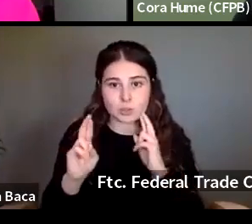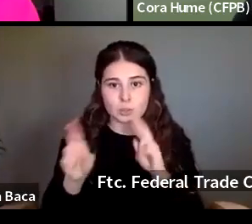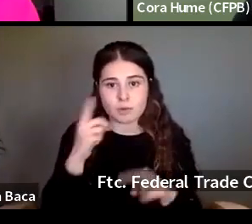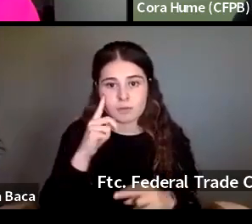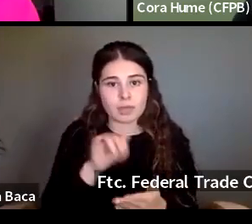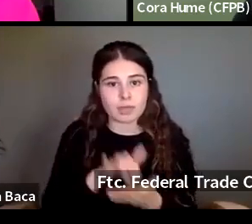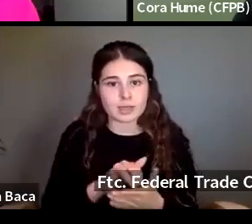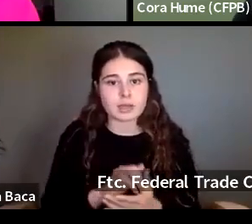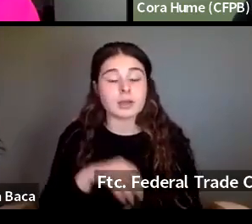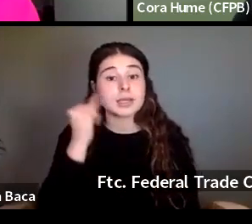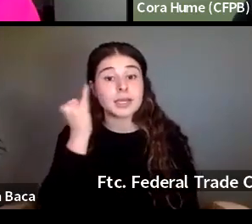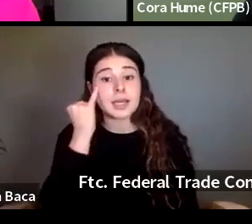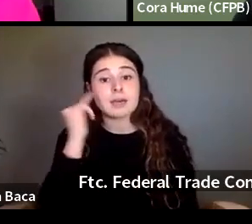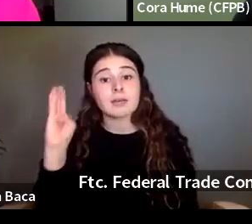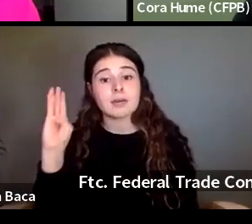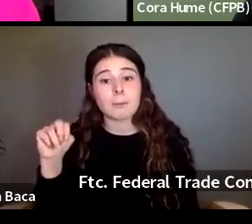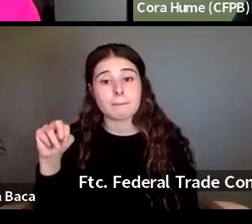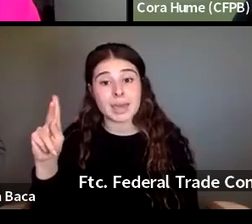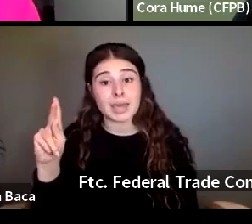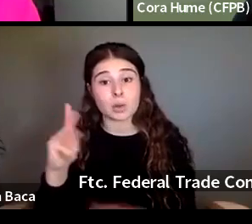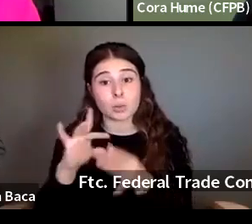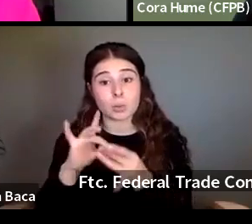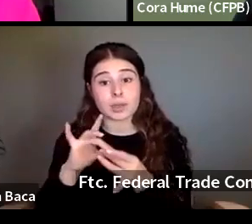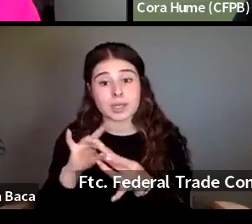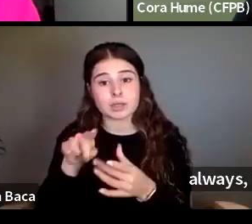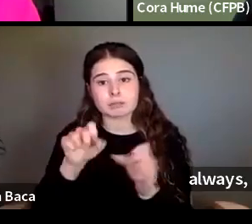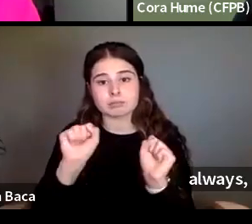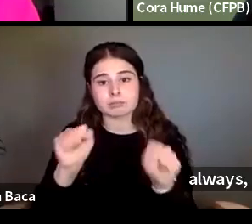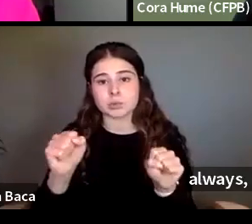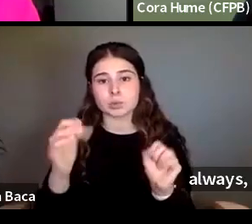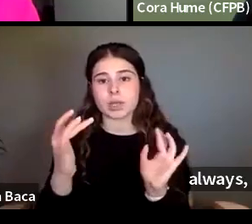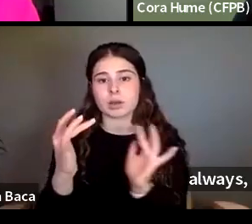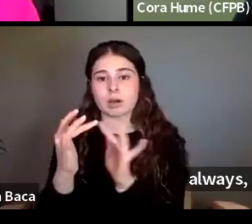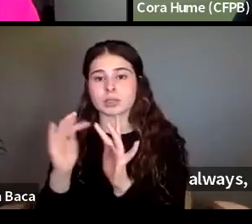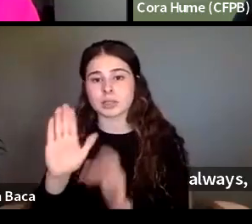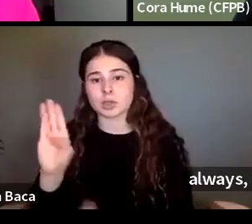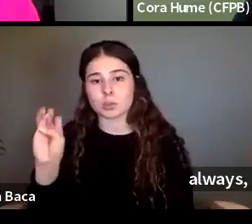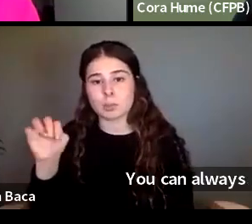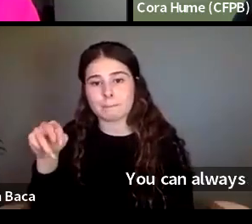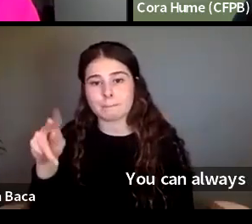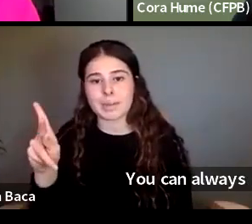bank related, you can always go to your bank regulator on the federal side, the